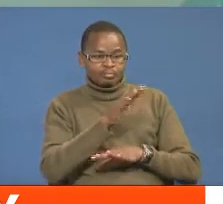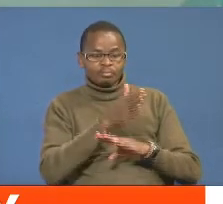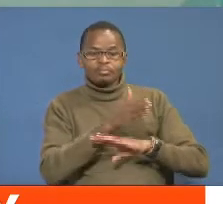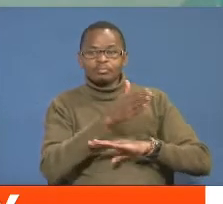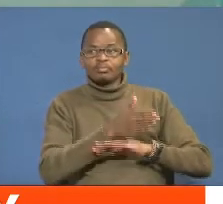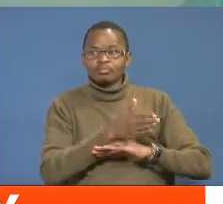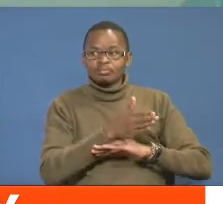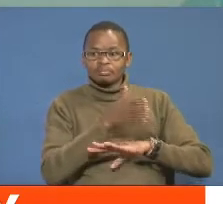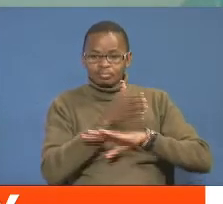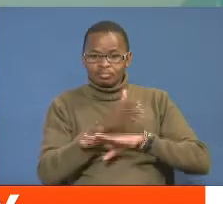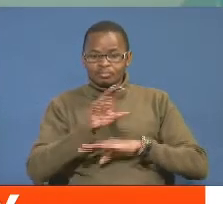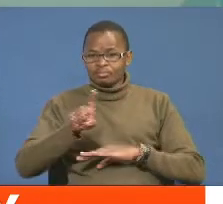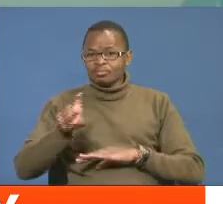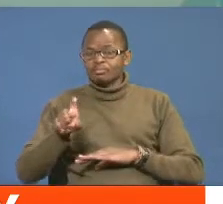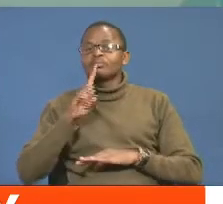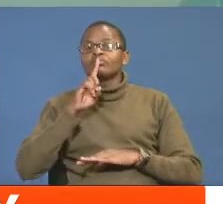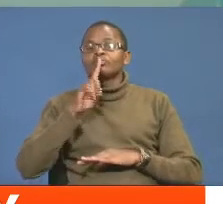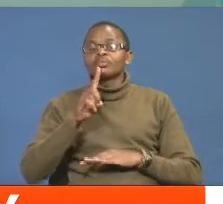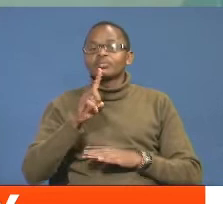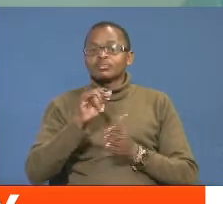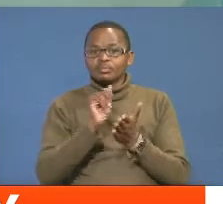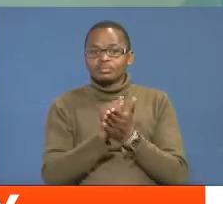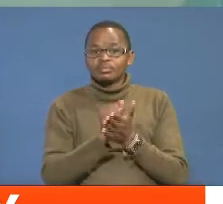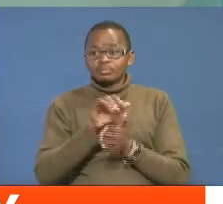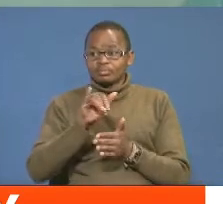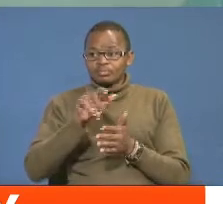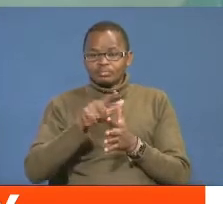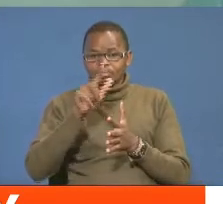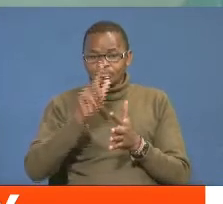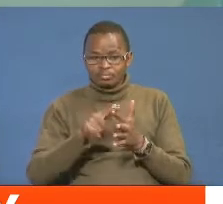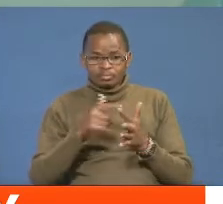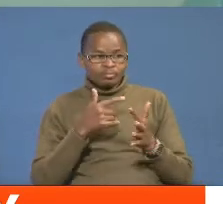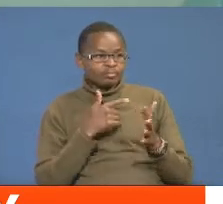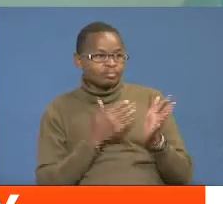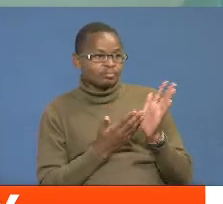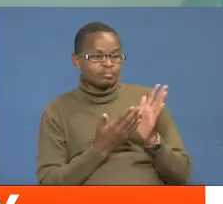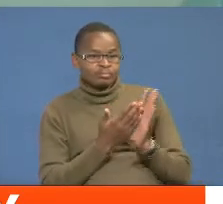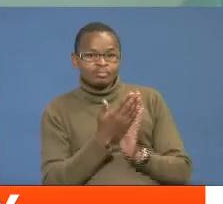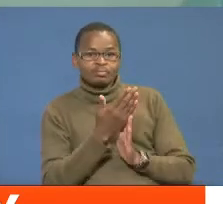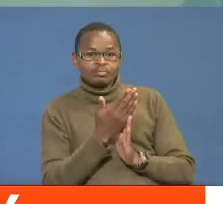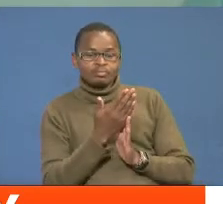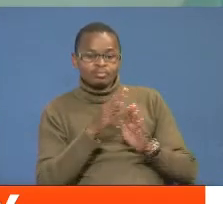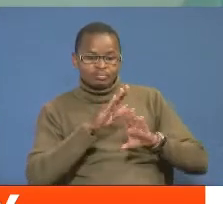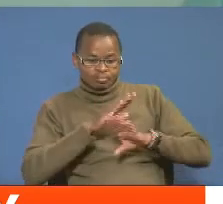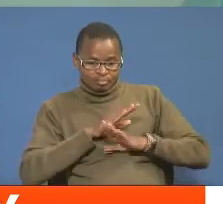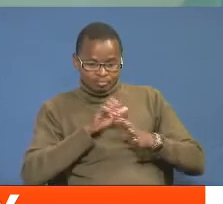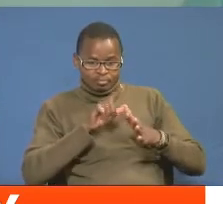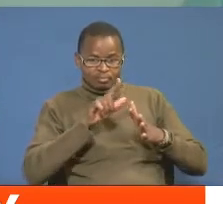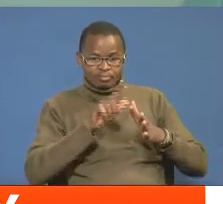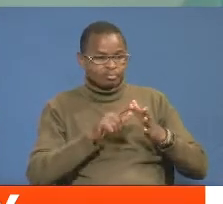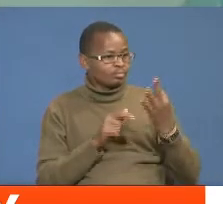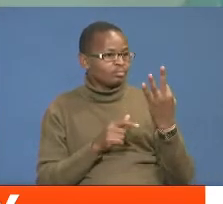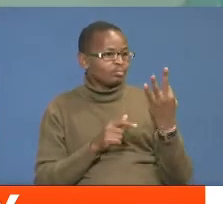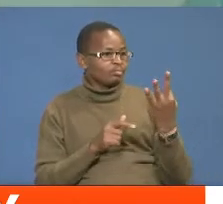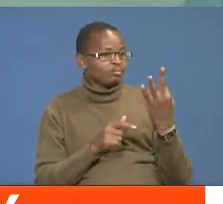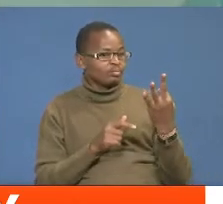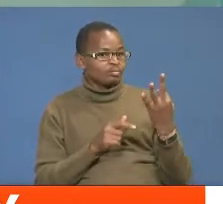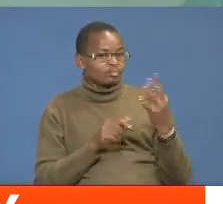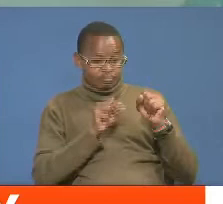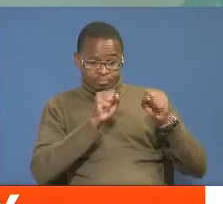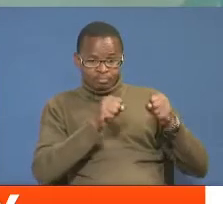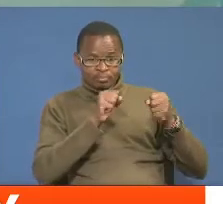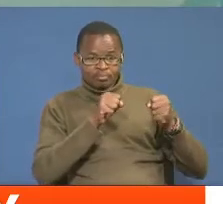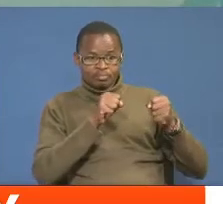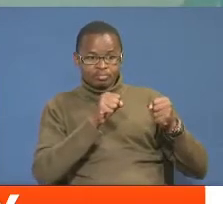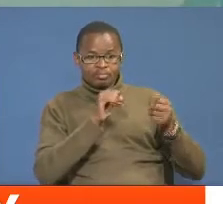after he got vaccinated. So, you know, that by then he had not developed enough antibodies. And then the third